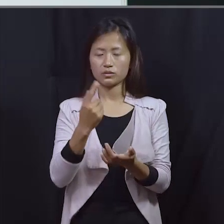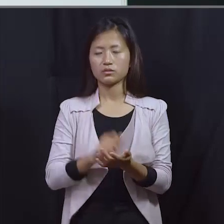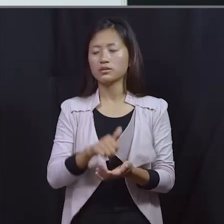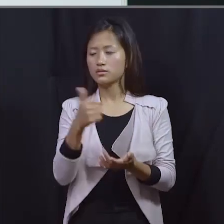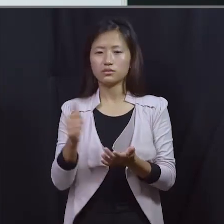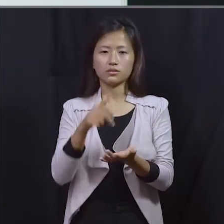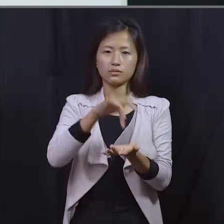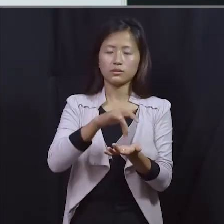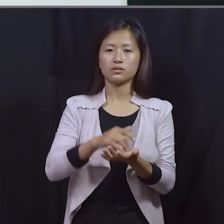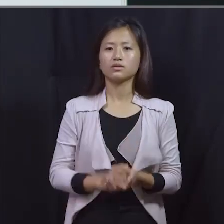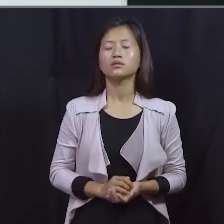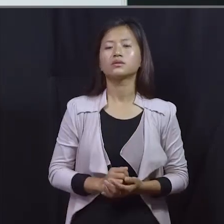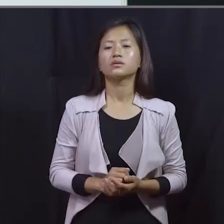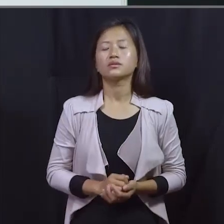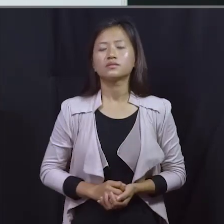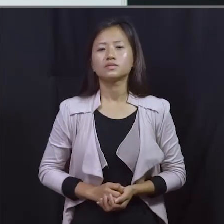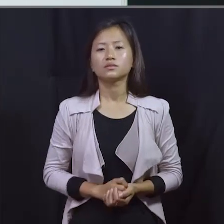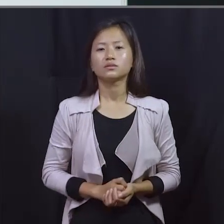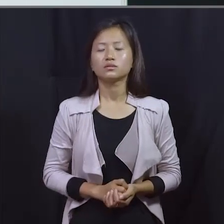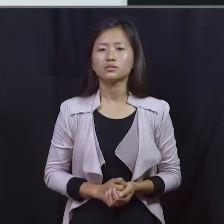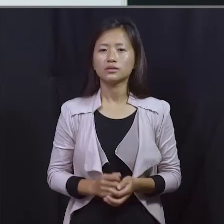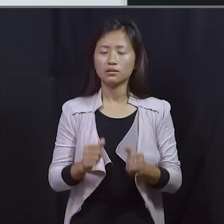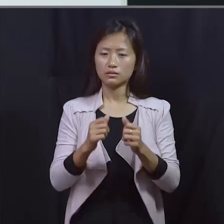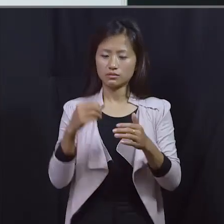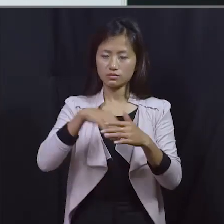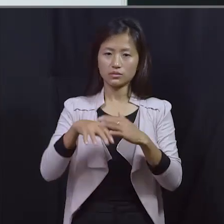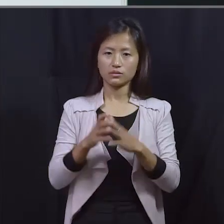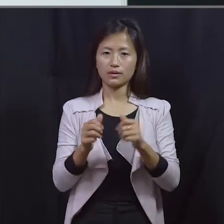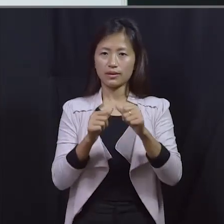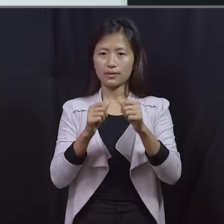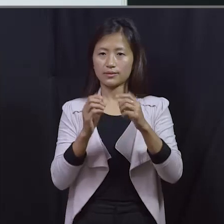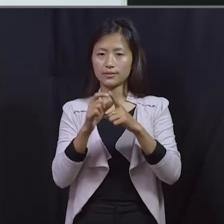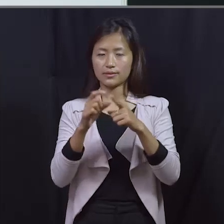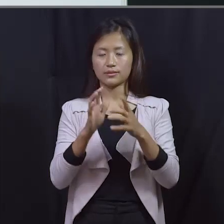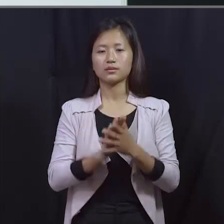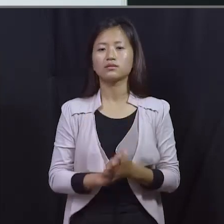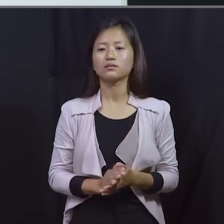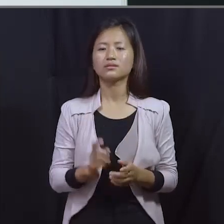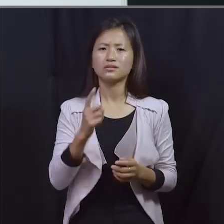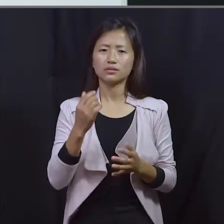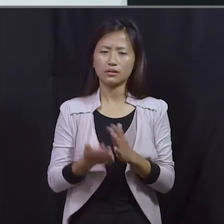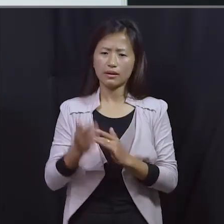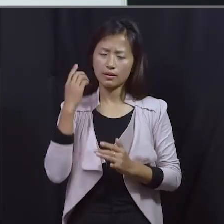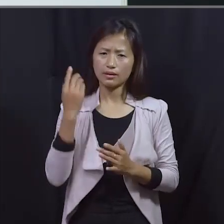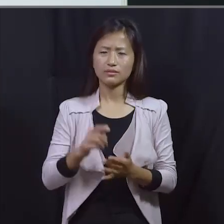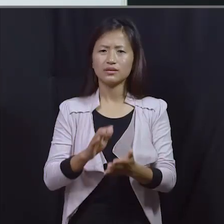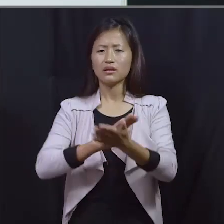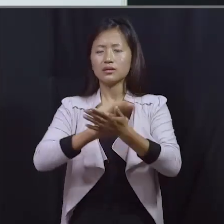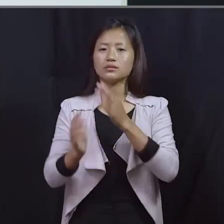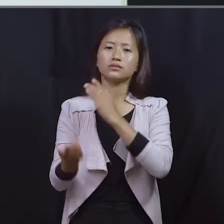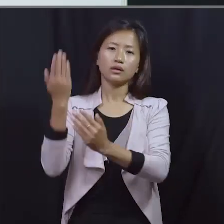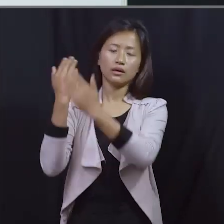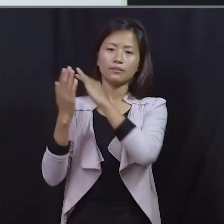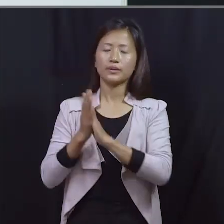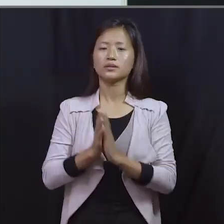the failure of this roadway settlement. In addition, there was one incident or there was one historical happening that was